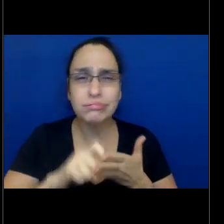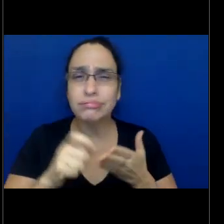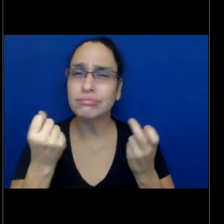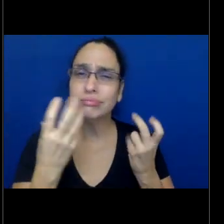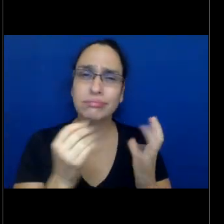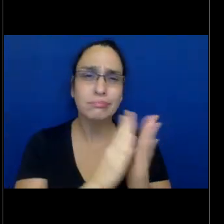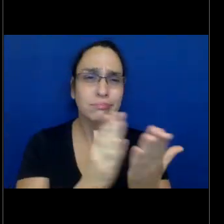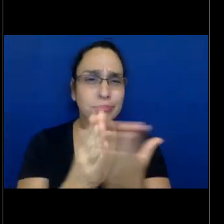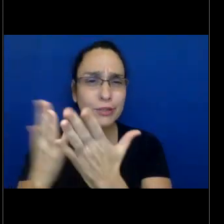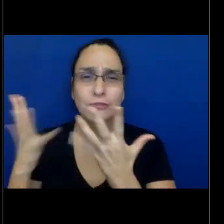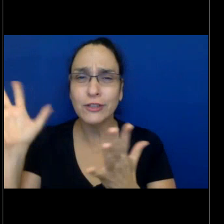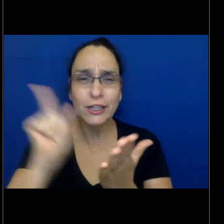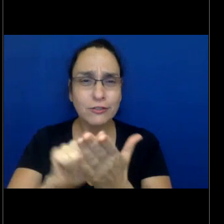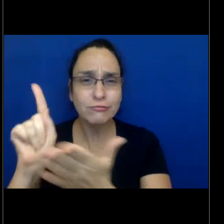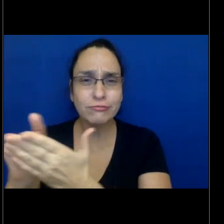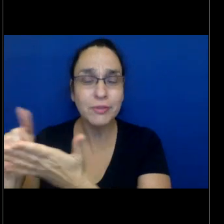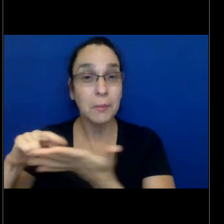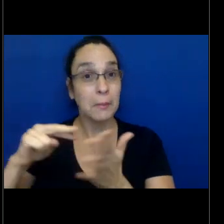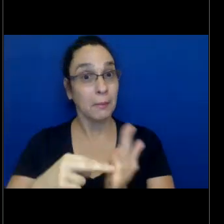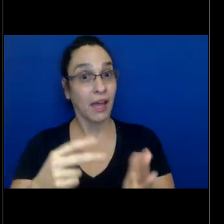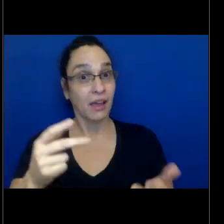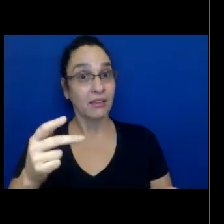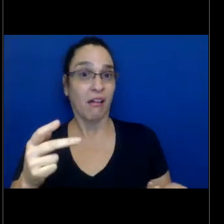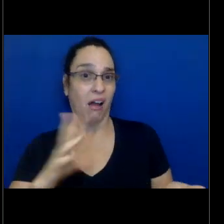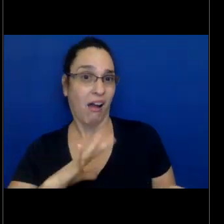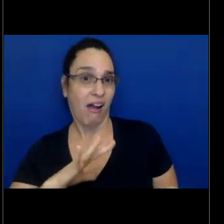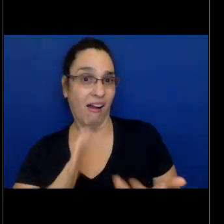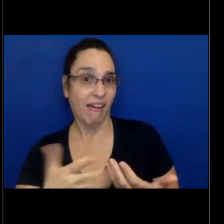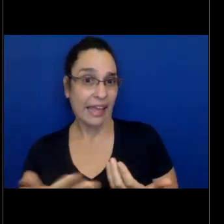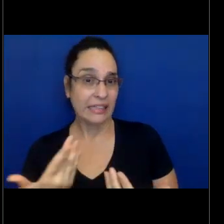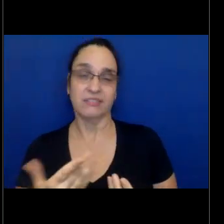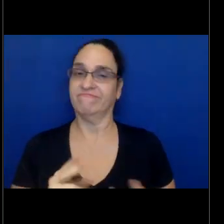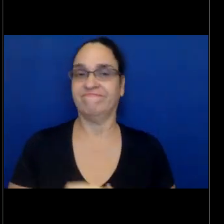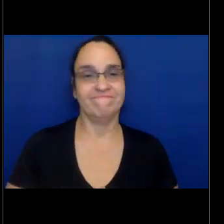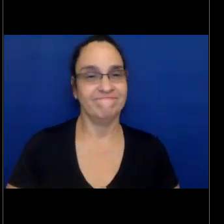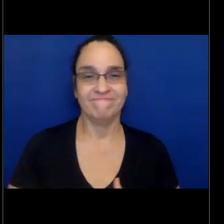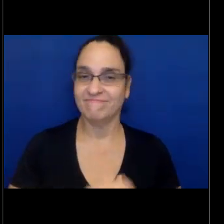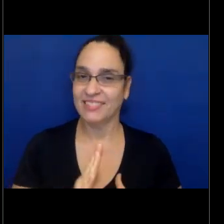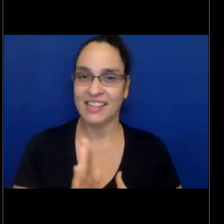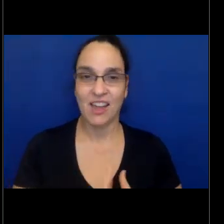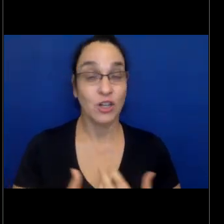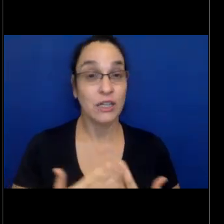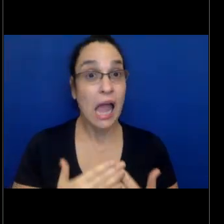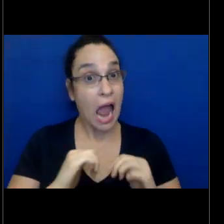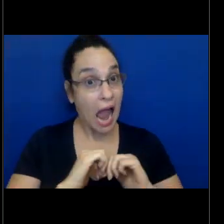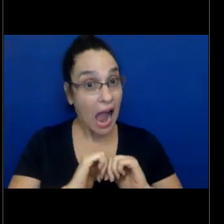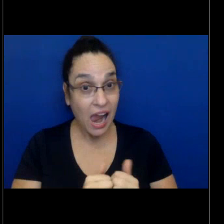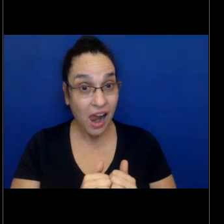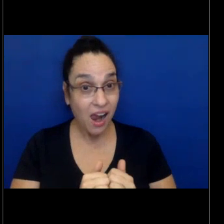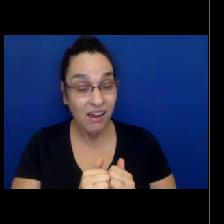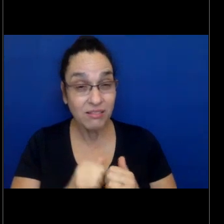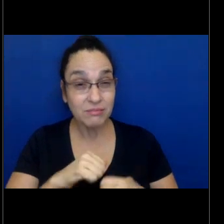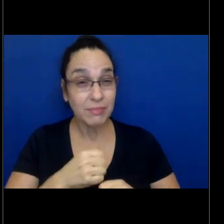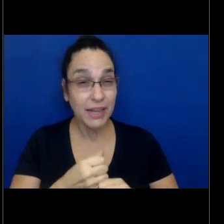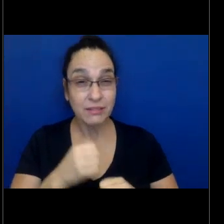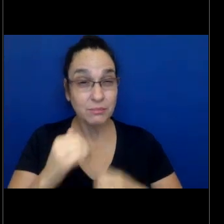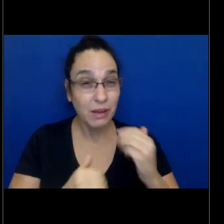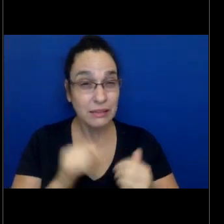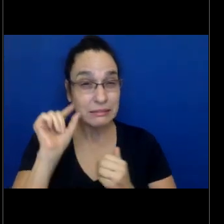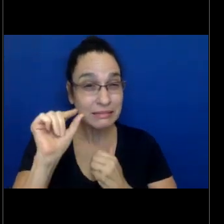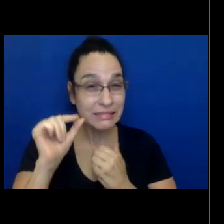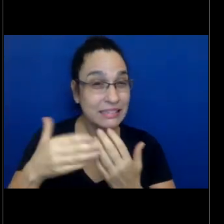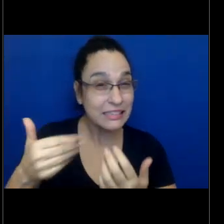remain so. So one of the things I felt that can somehow dull the pain, if you will, is to, and also possibly